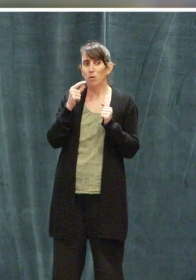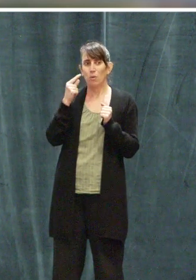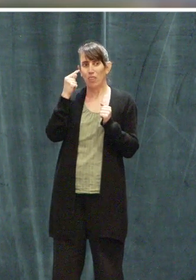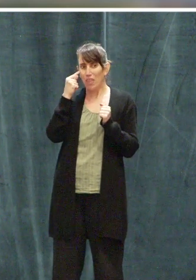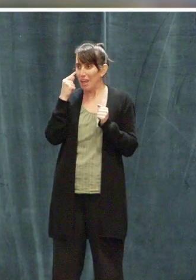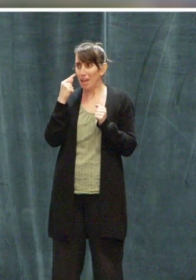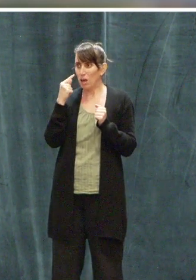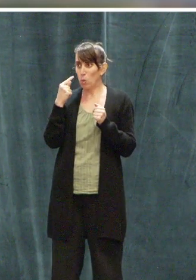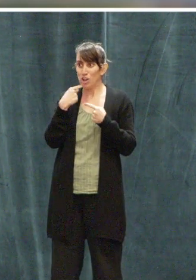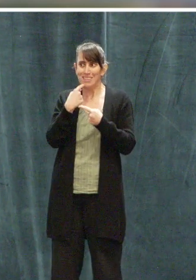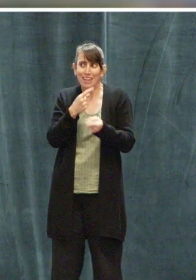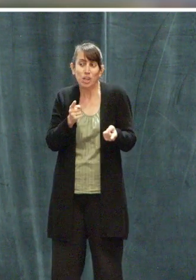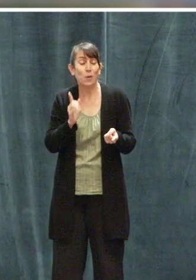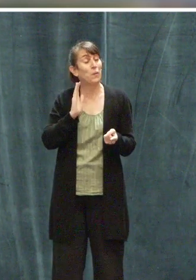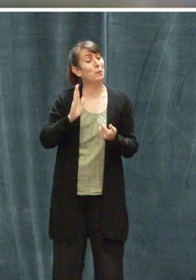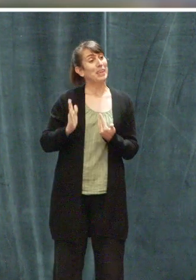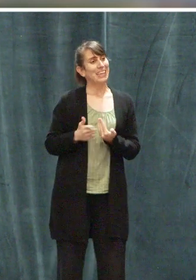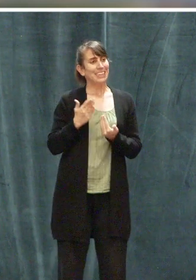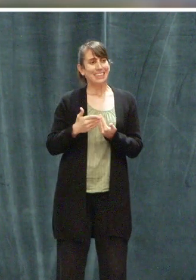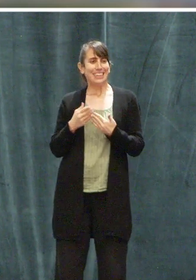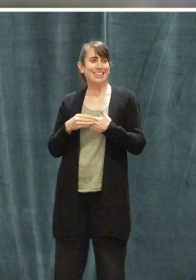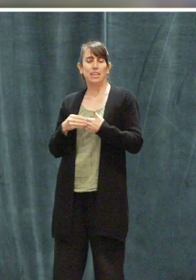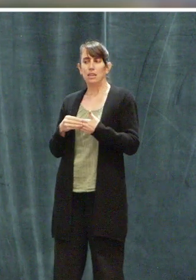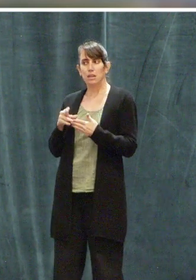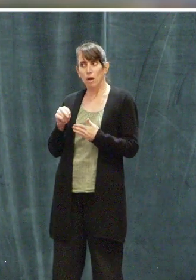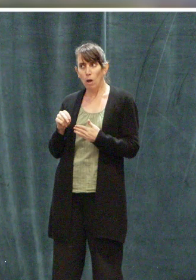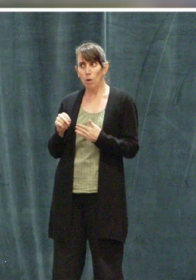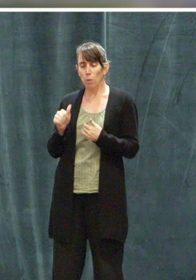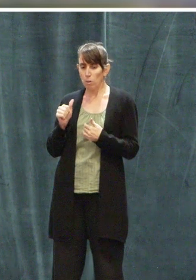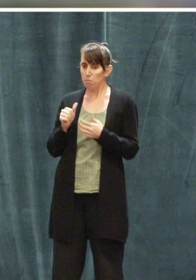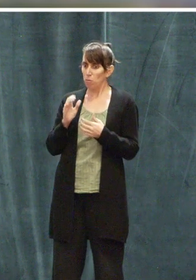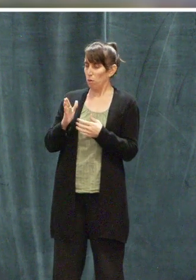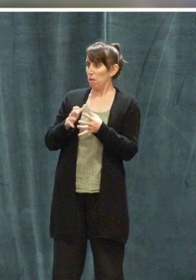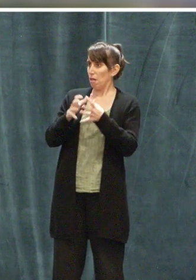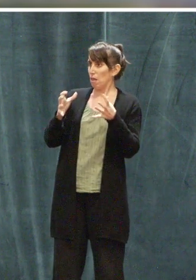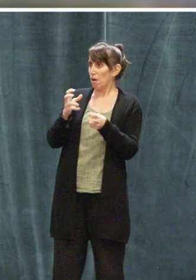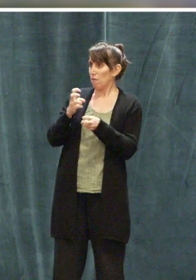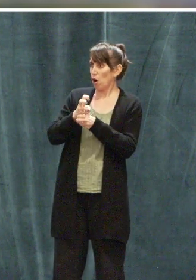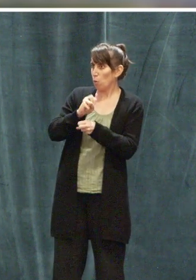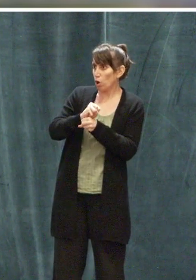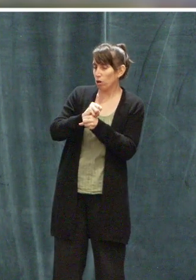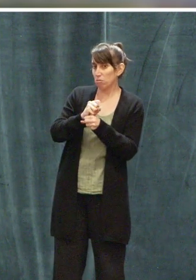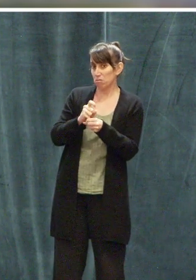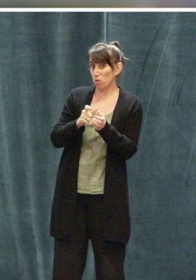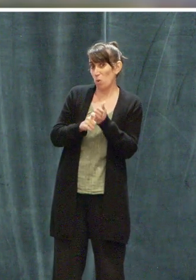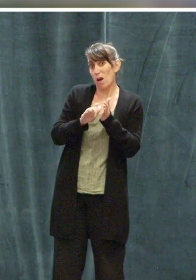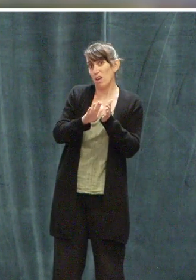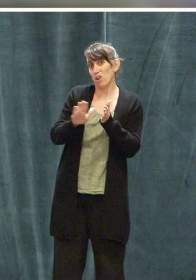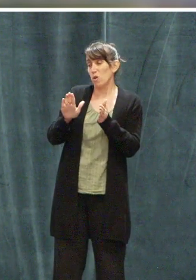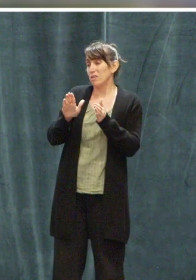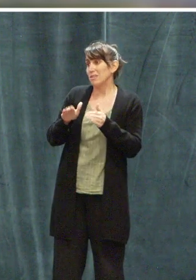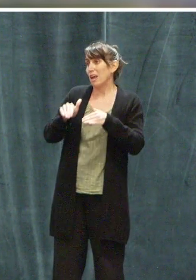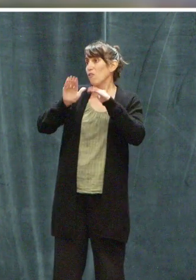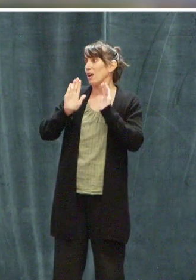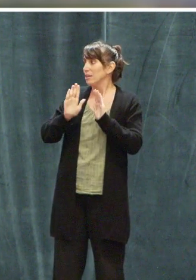this is going to be an easy project to execute. It's not. It's going to be a lot of hard work. There's going to be shared sacrifice as we move through construction. But